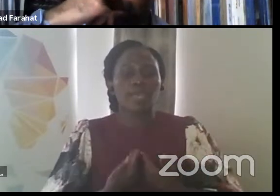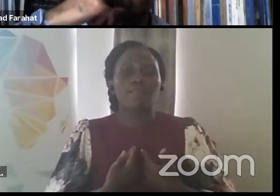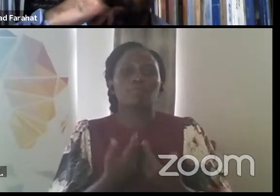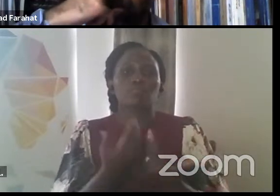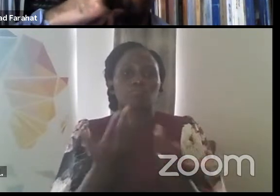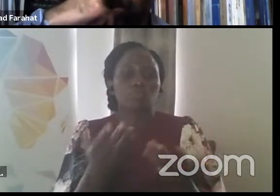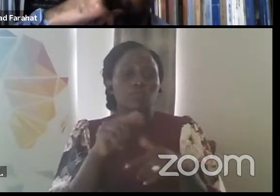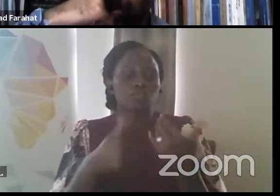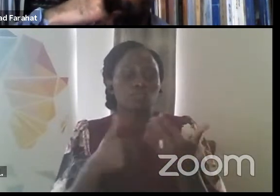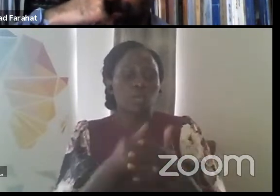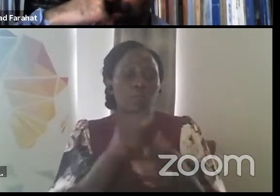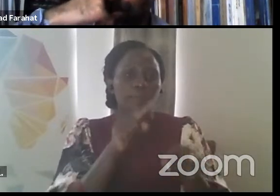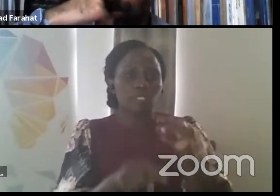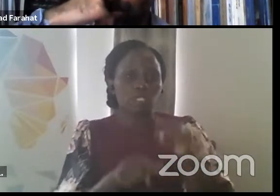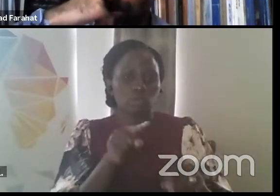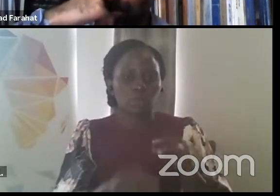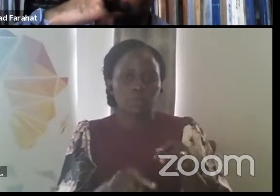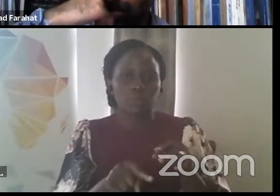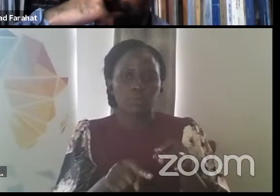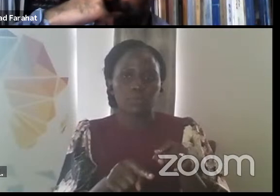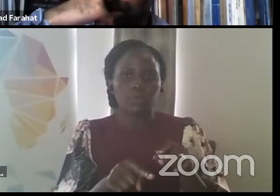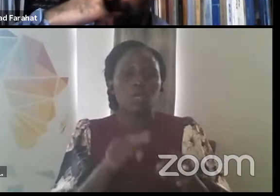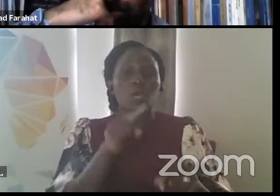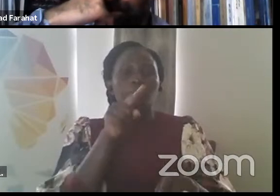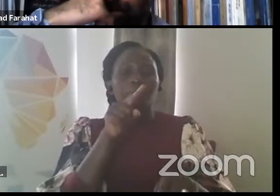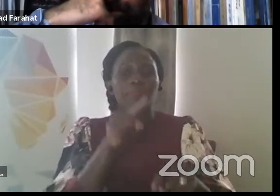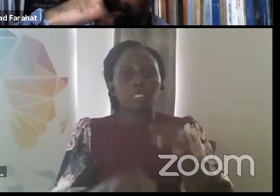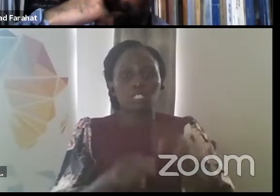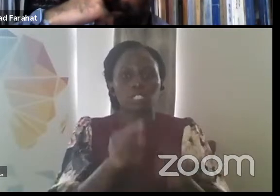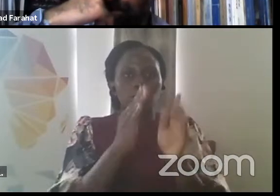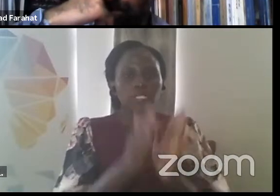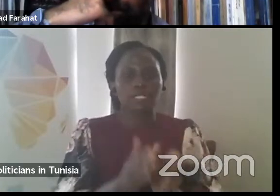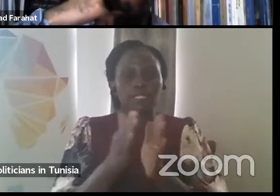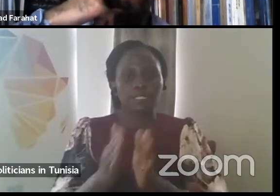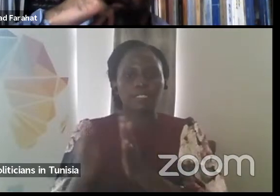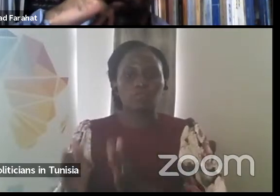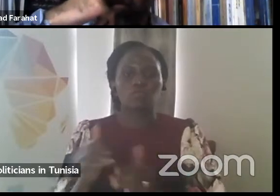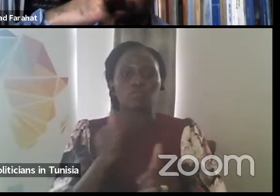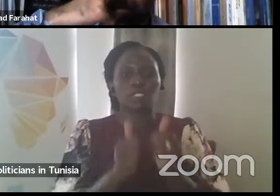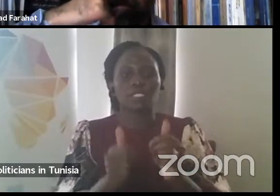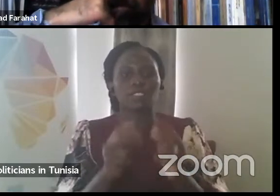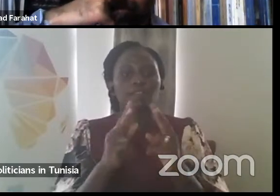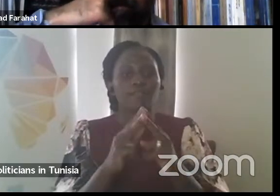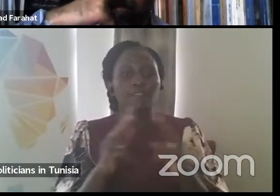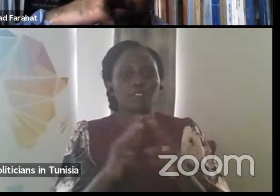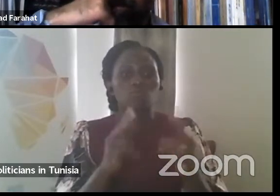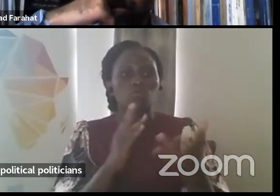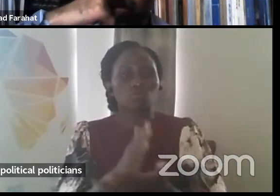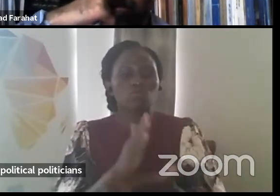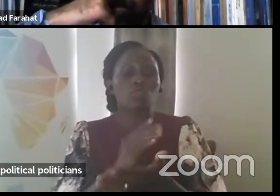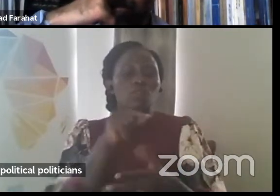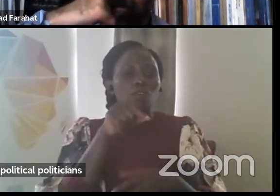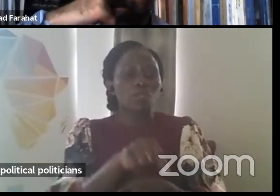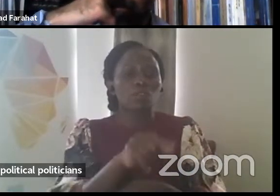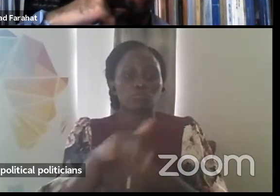the politicians in Tunisia were not very keen to reform actually those